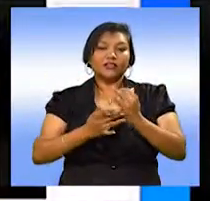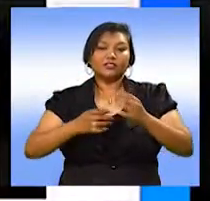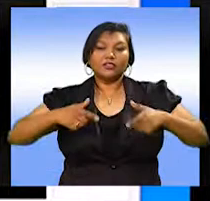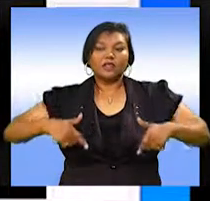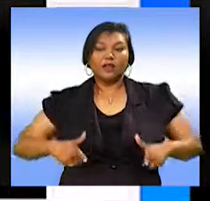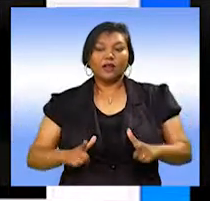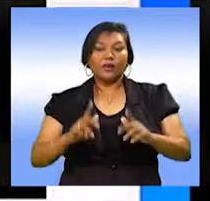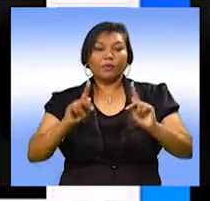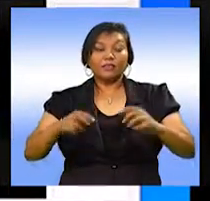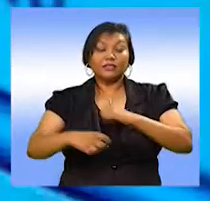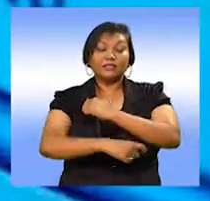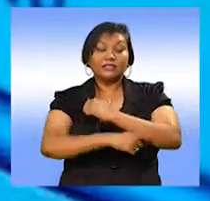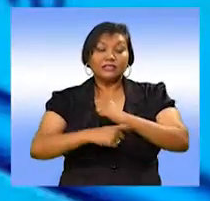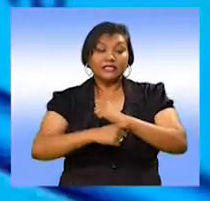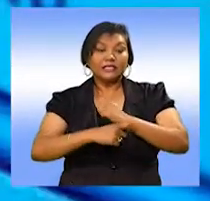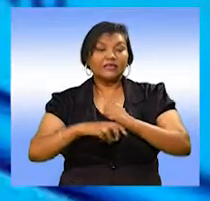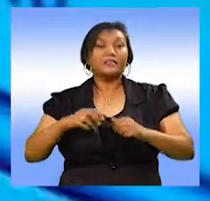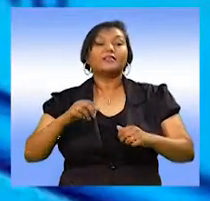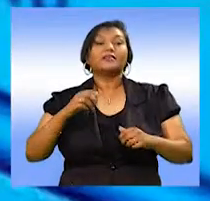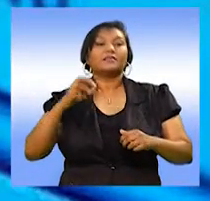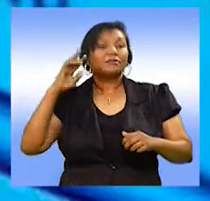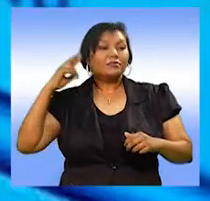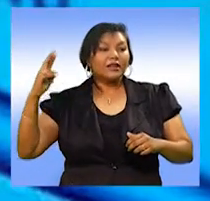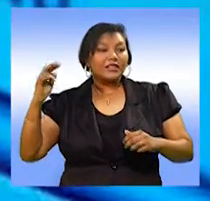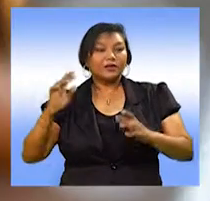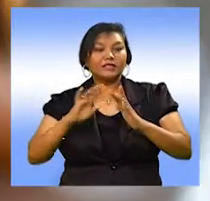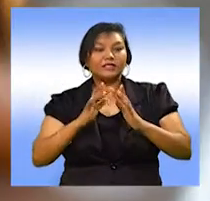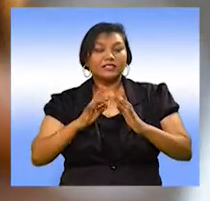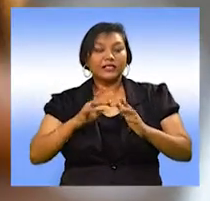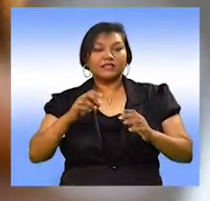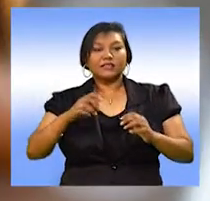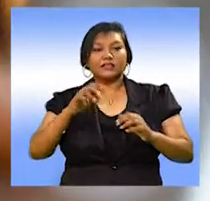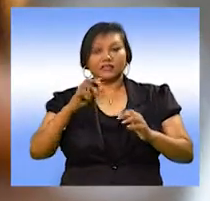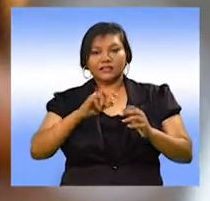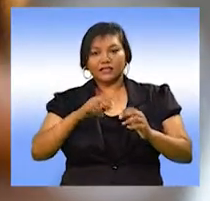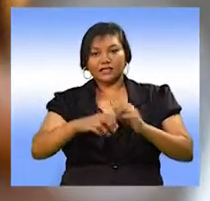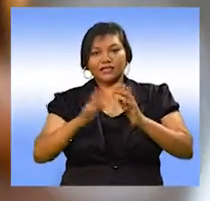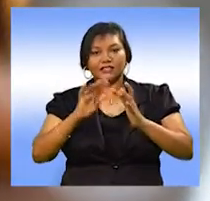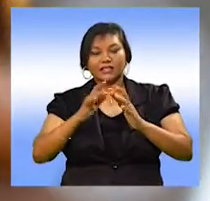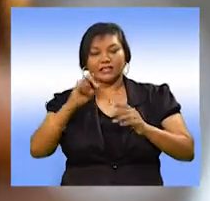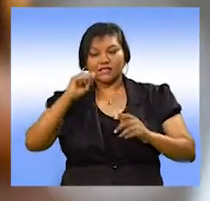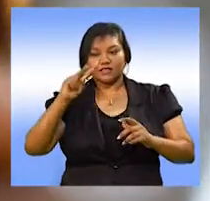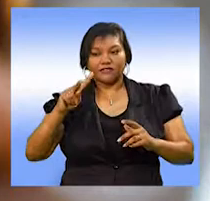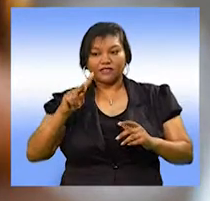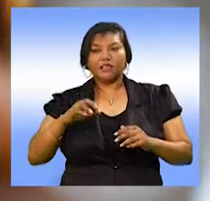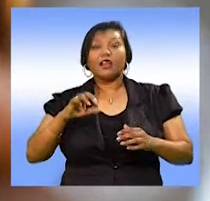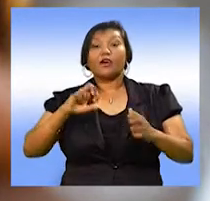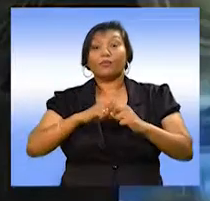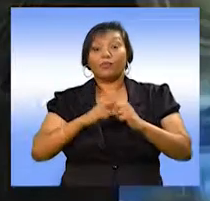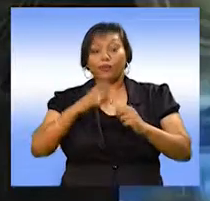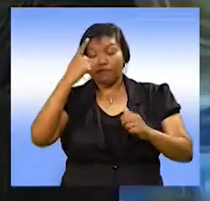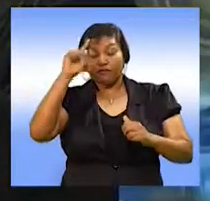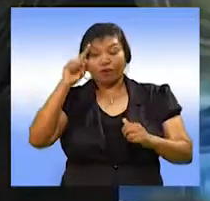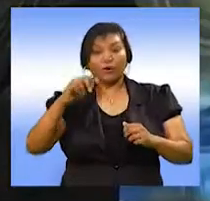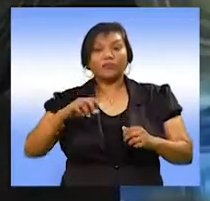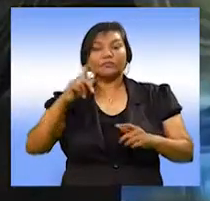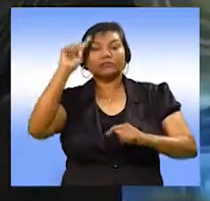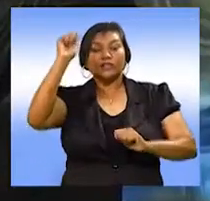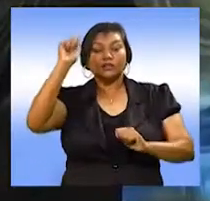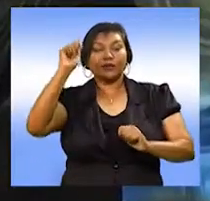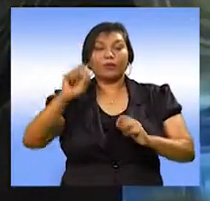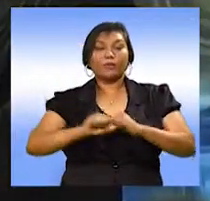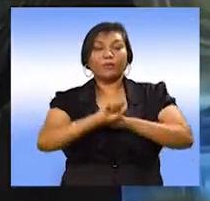music and audiovisual entertainment. This, of course, means that the environment in which broadcasters operate is